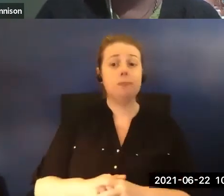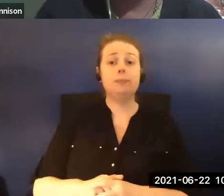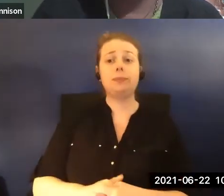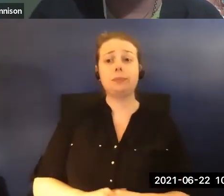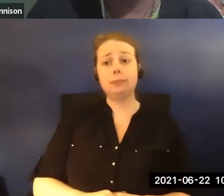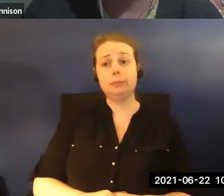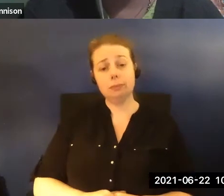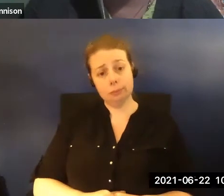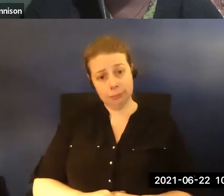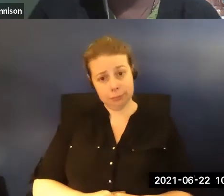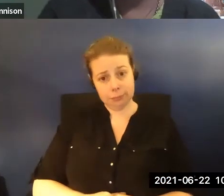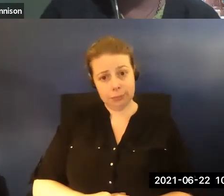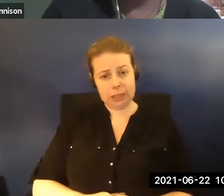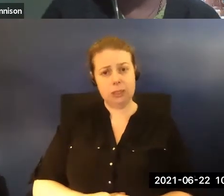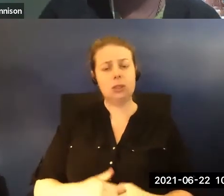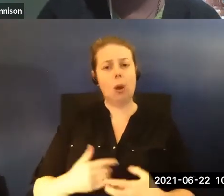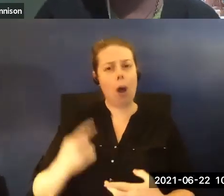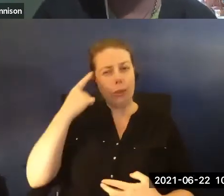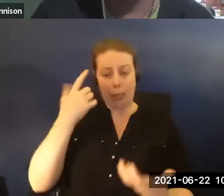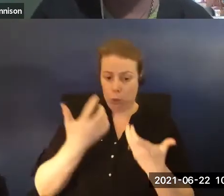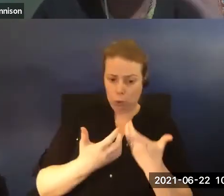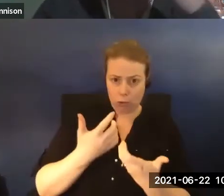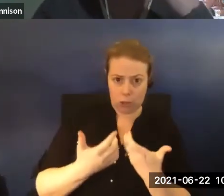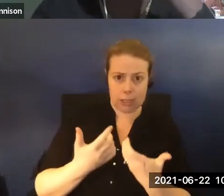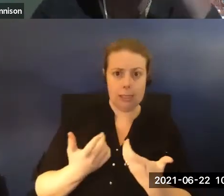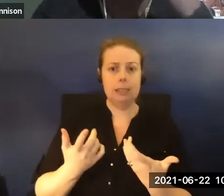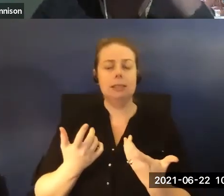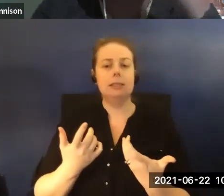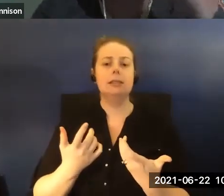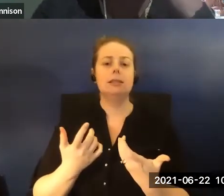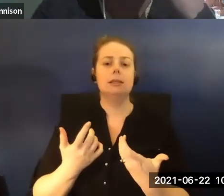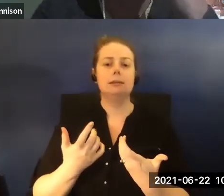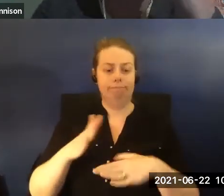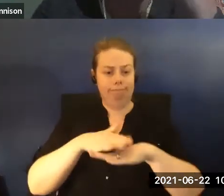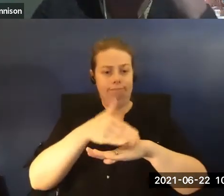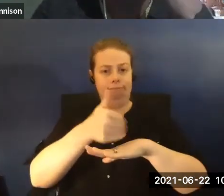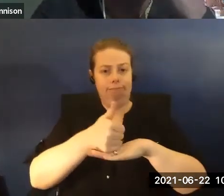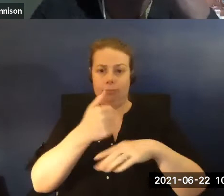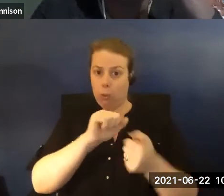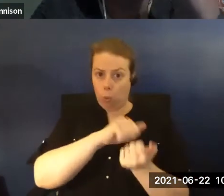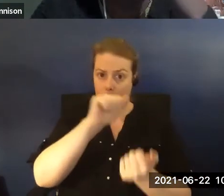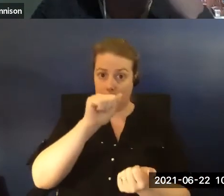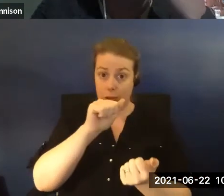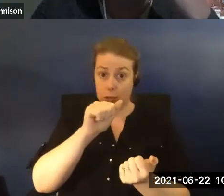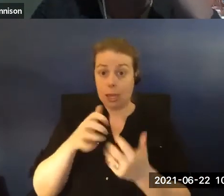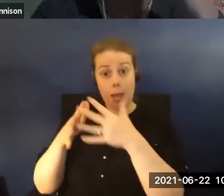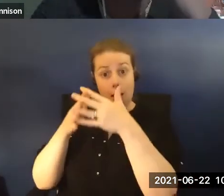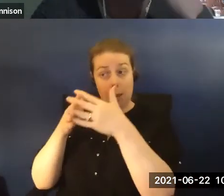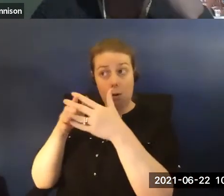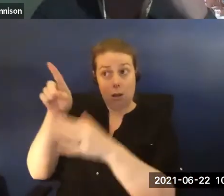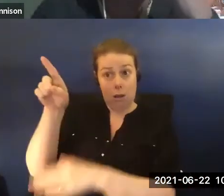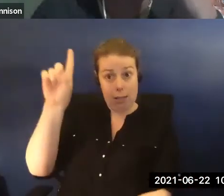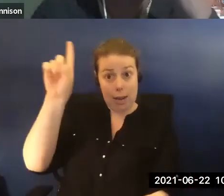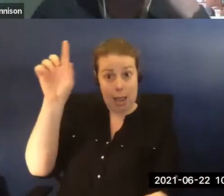So that's where I see universities and other training organizations stepping up. Now, in the US, they do this already, but I want Australia to do